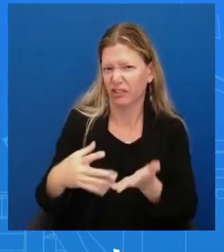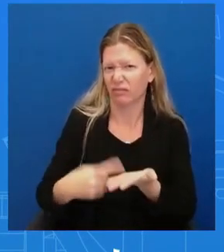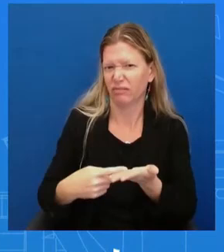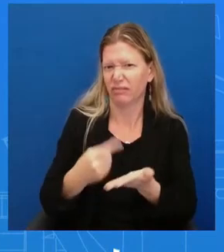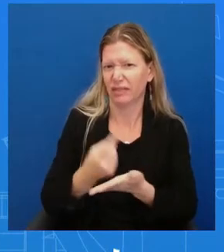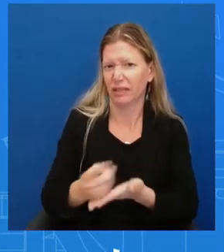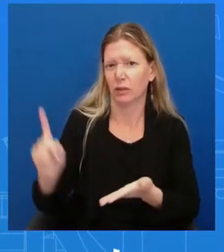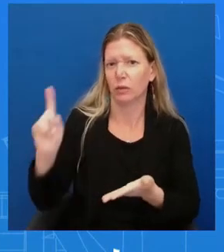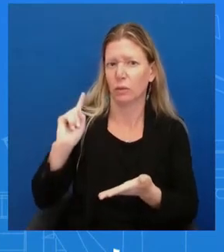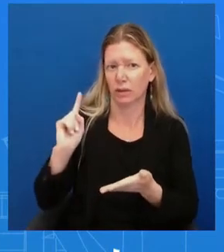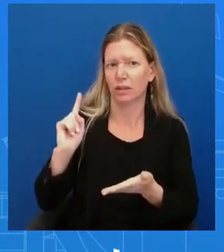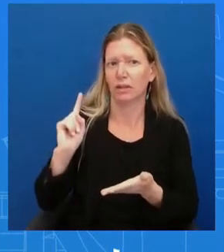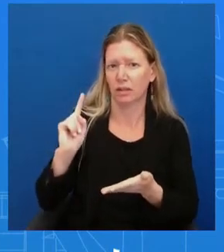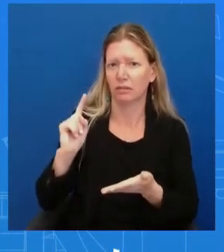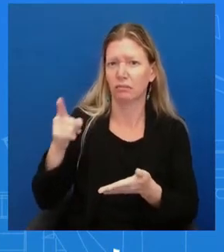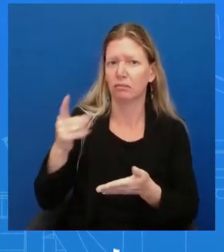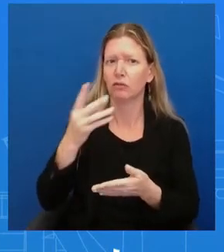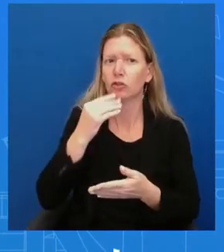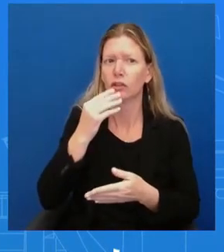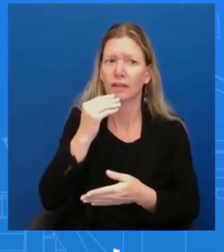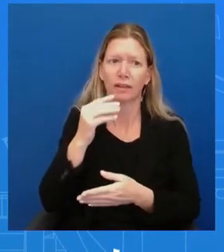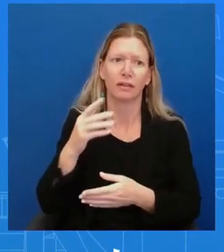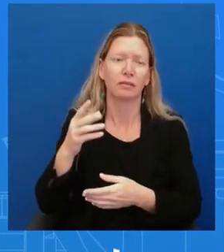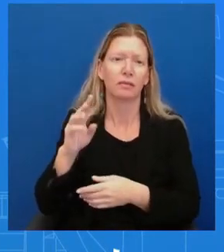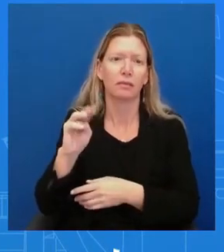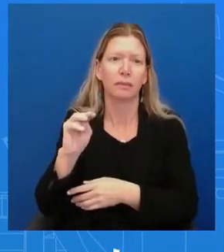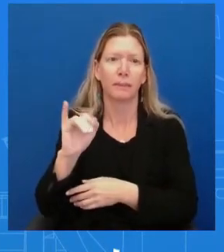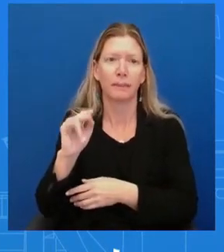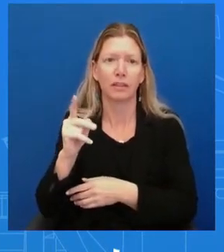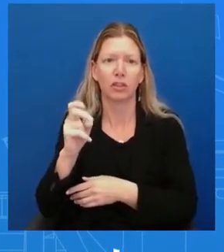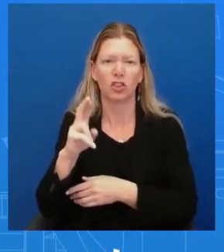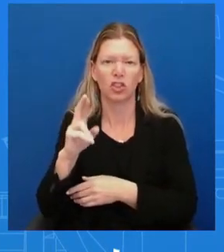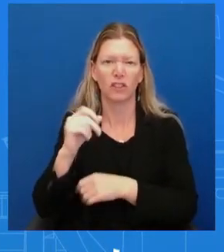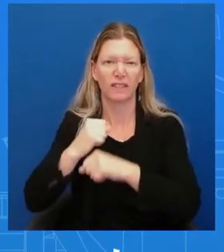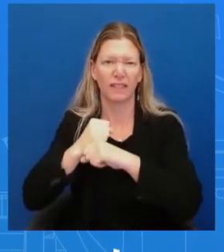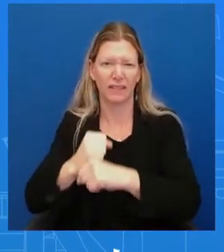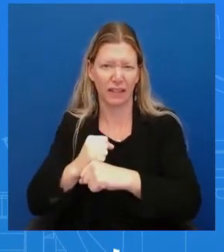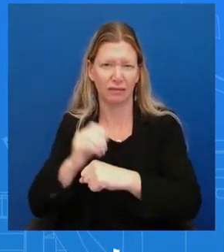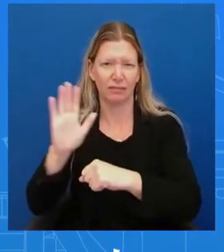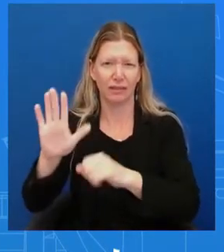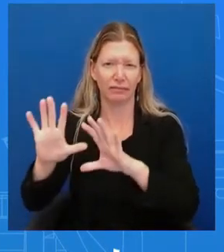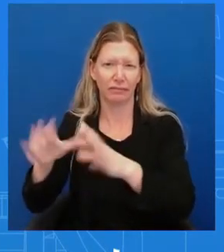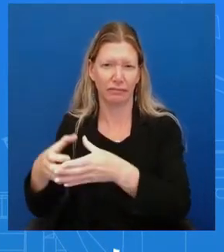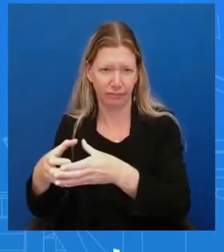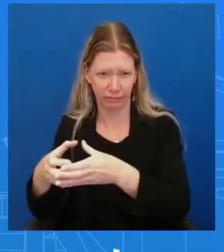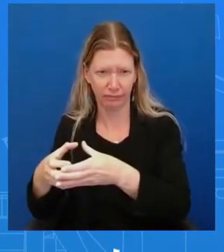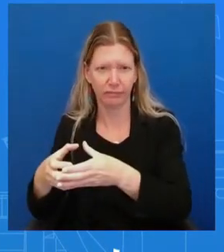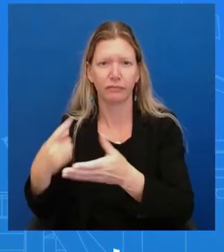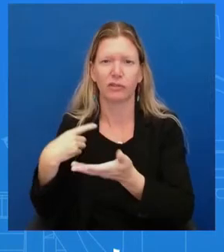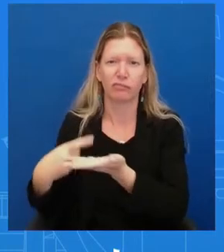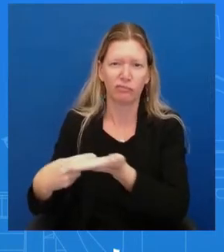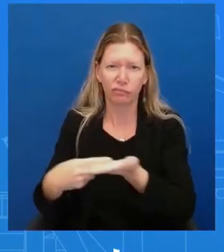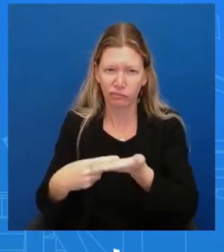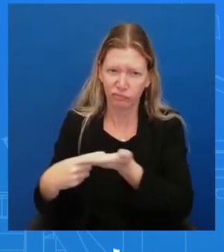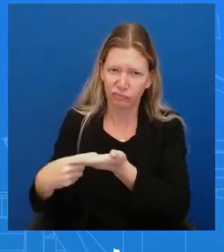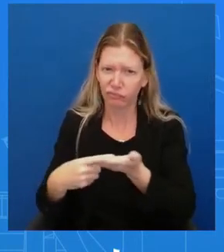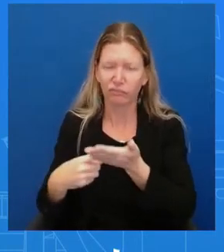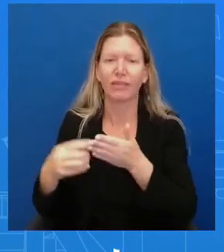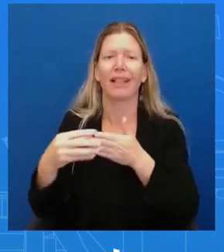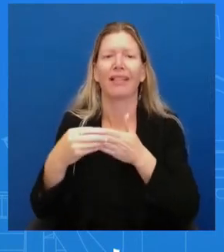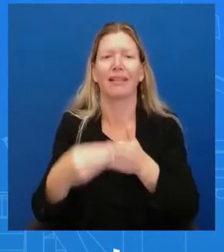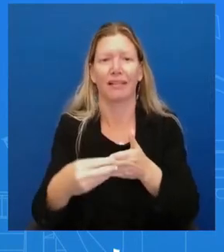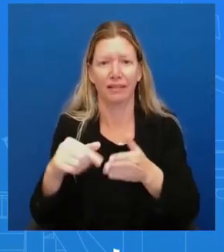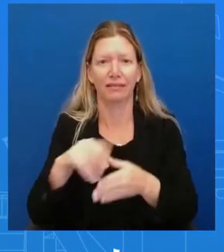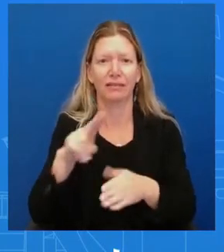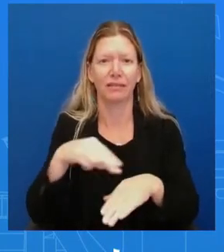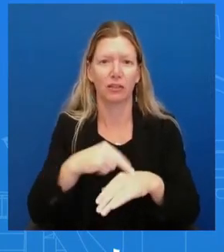and his delegation. And this conversation today is being led by National Security Advisor Jake Sullivan. Look, I think it's important